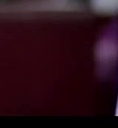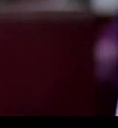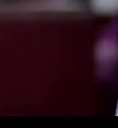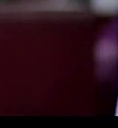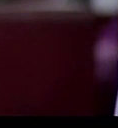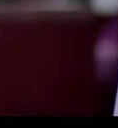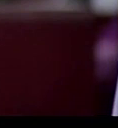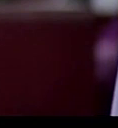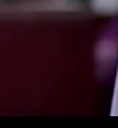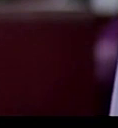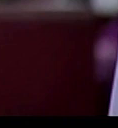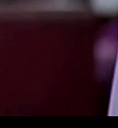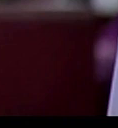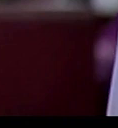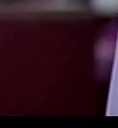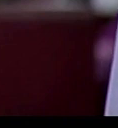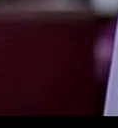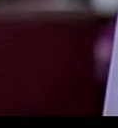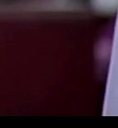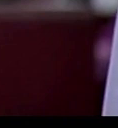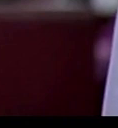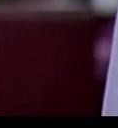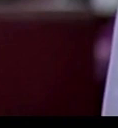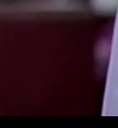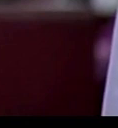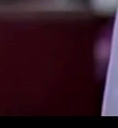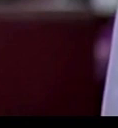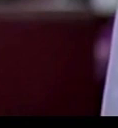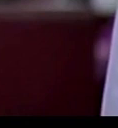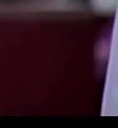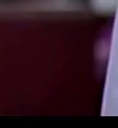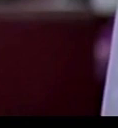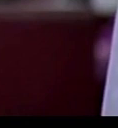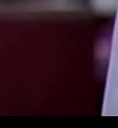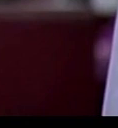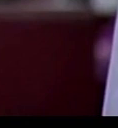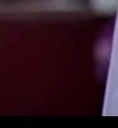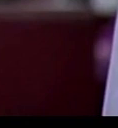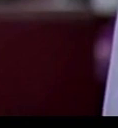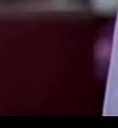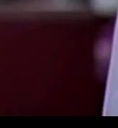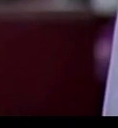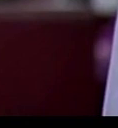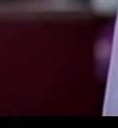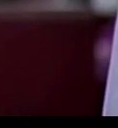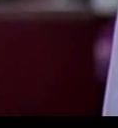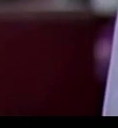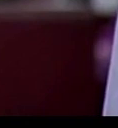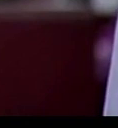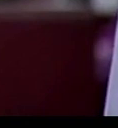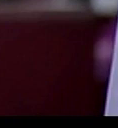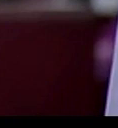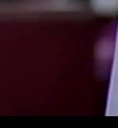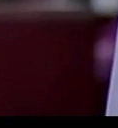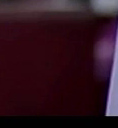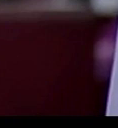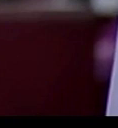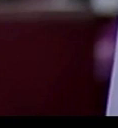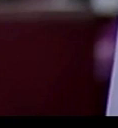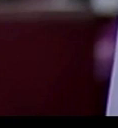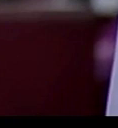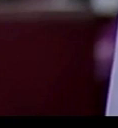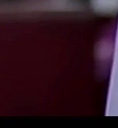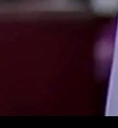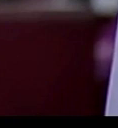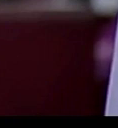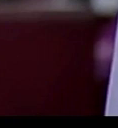Papa was praying, please, I'm trying to cut it short. And he said that anywhere that is paining